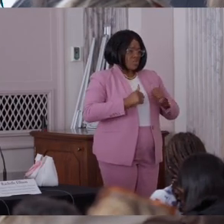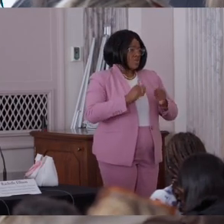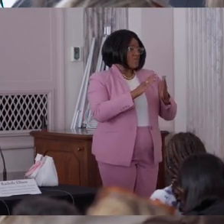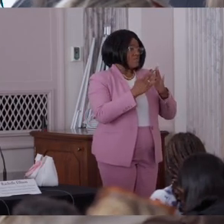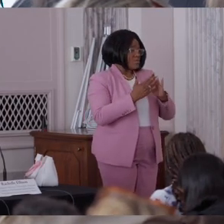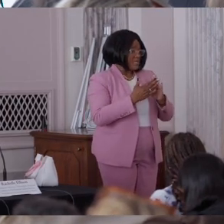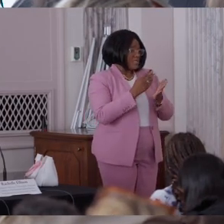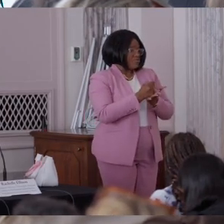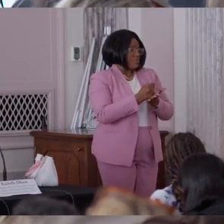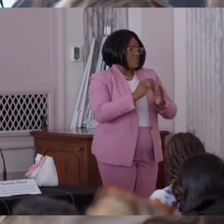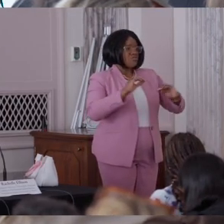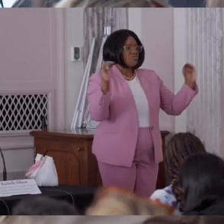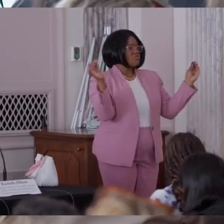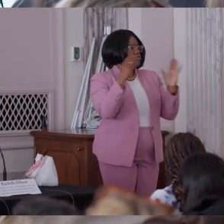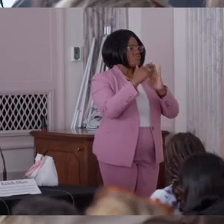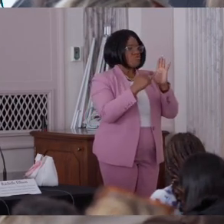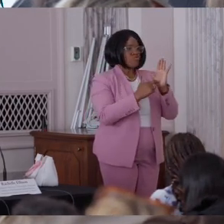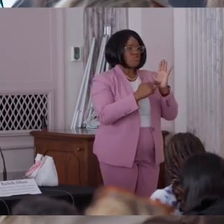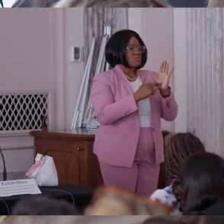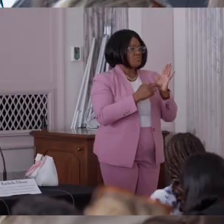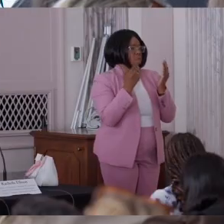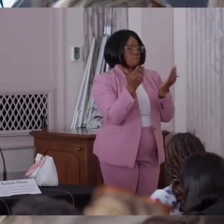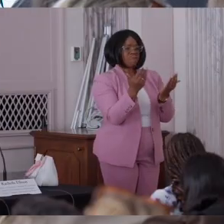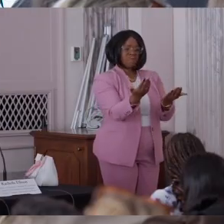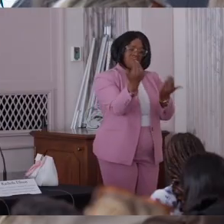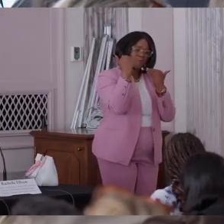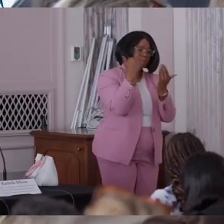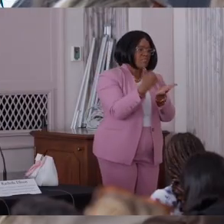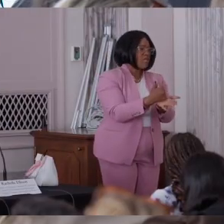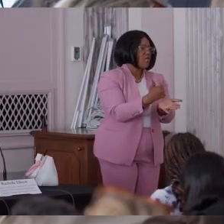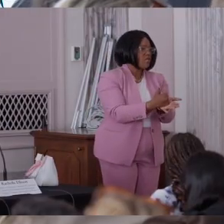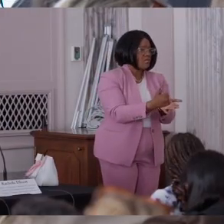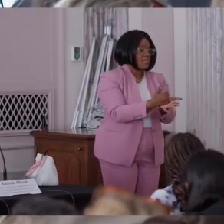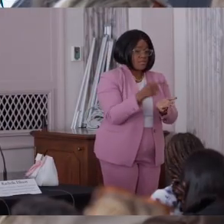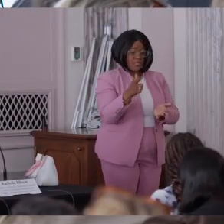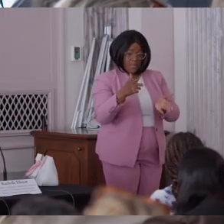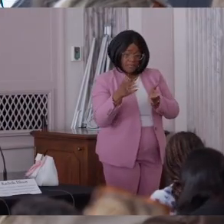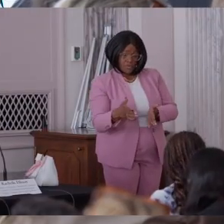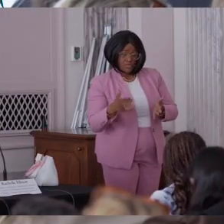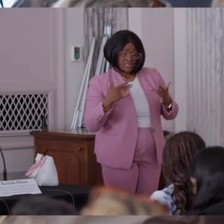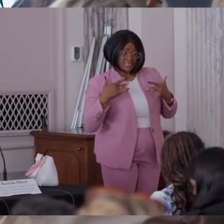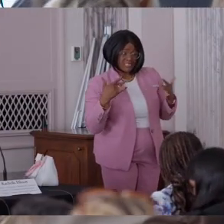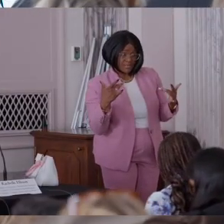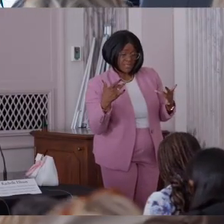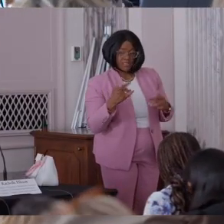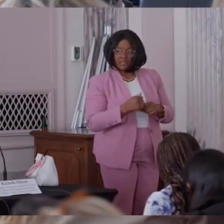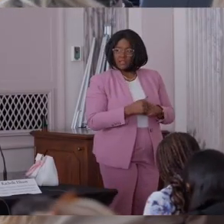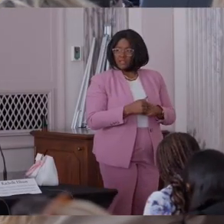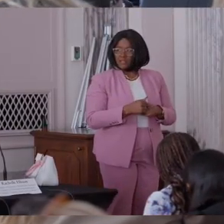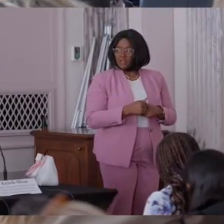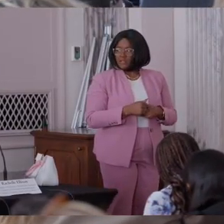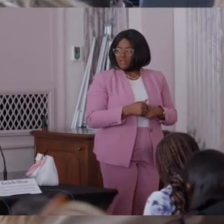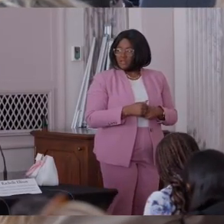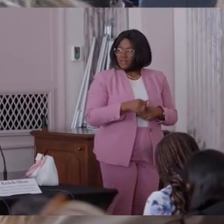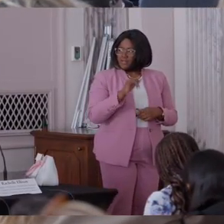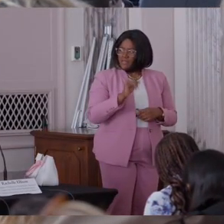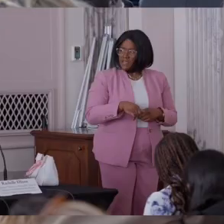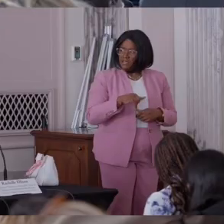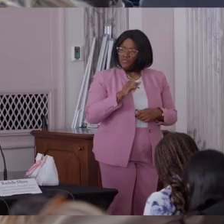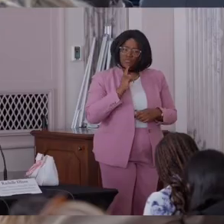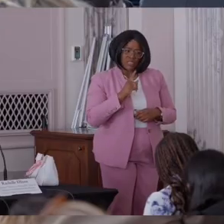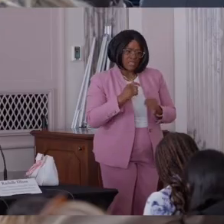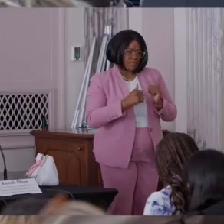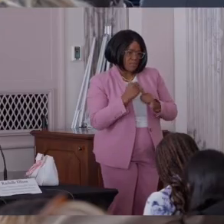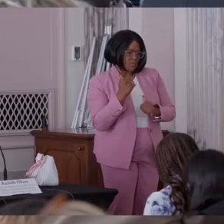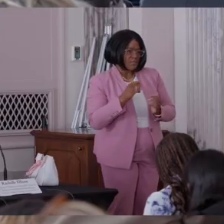there's no conditions to get that help. And if a person, typically, if you offer them medication first, that probably is the most